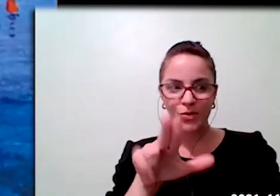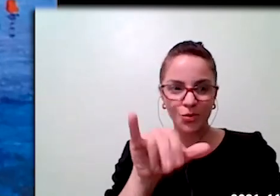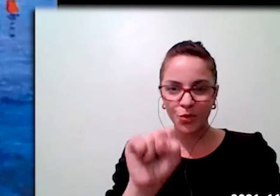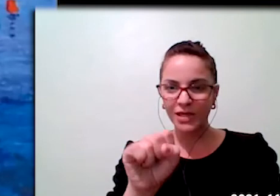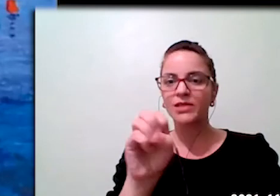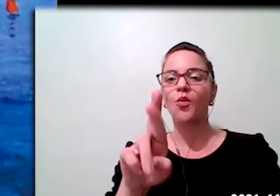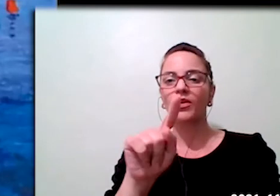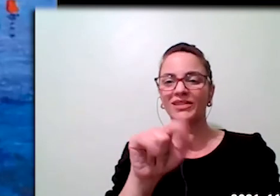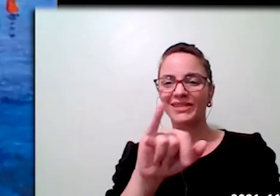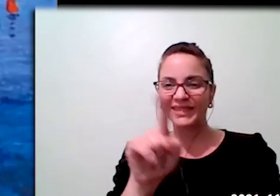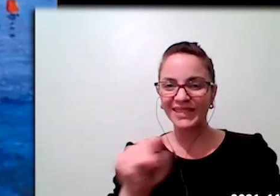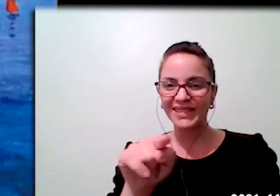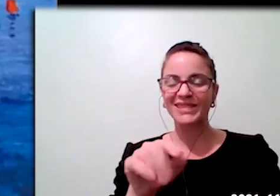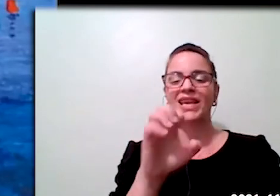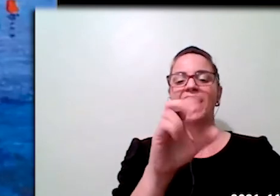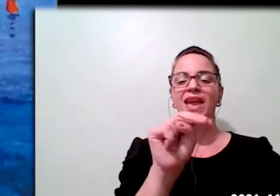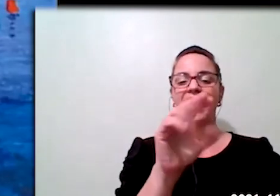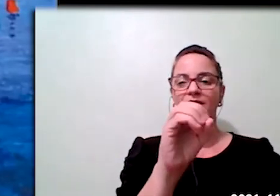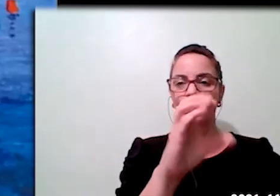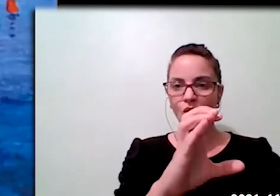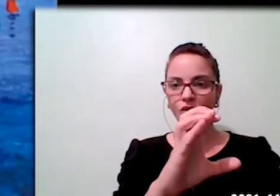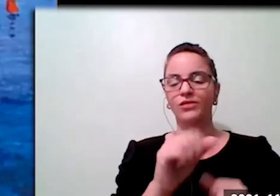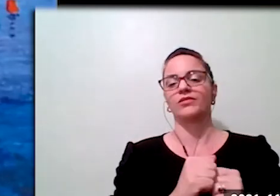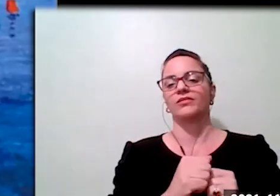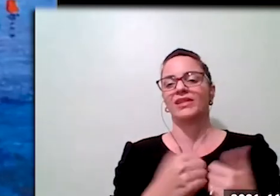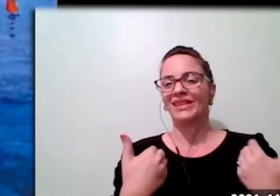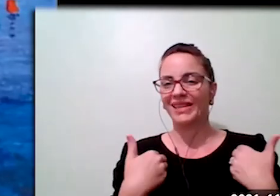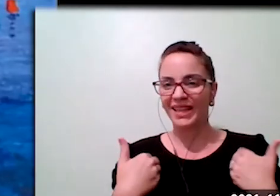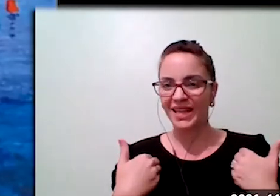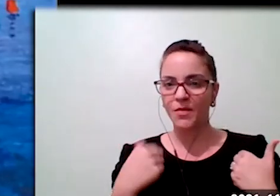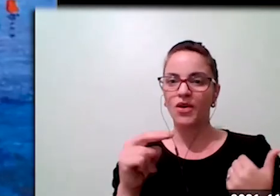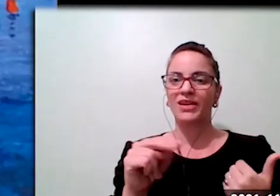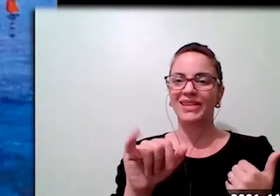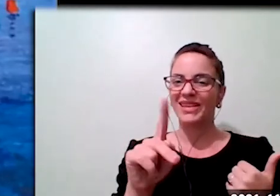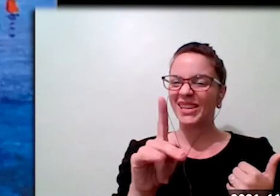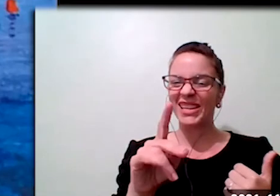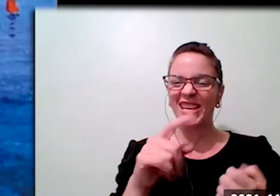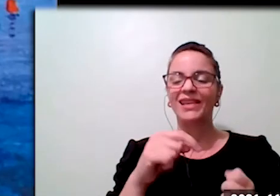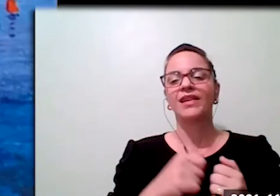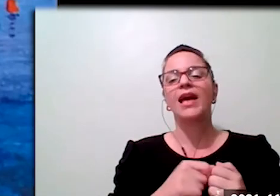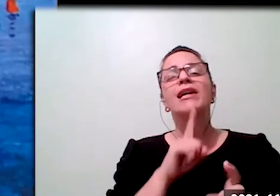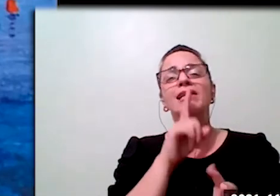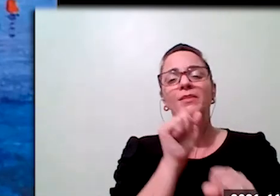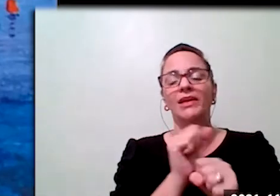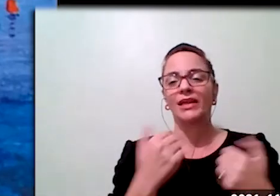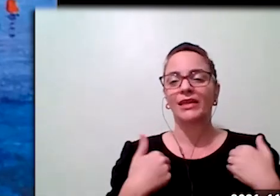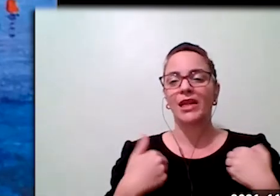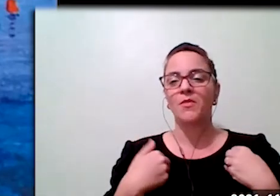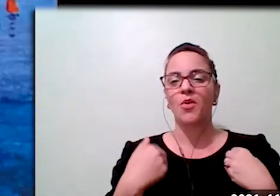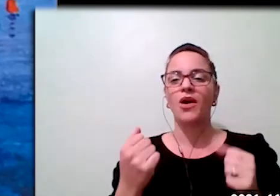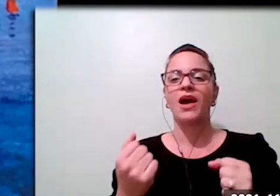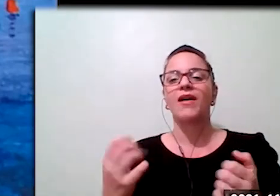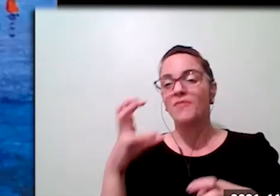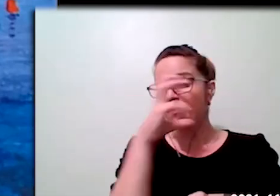Pérez, José Oliver, Nick Quijano, Denis Mario Rivera, Rafael Rivera